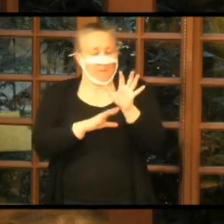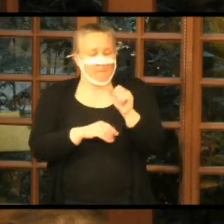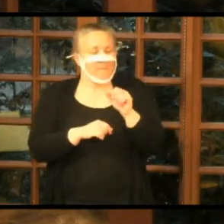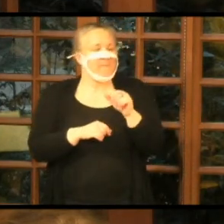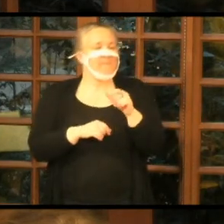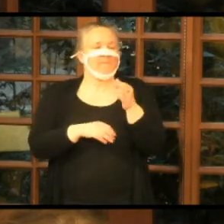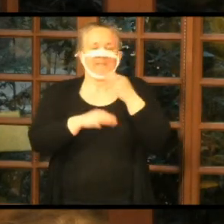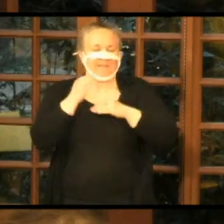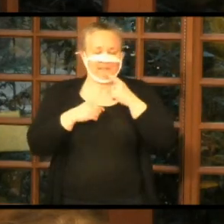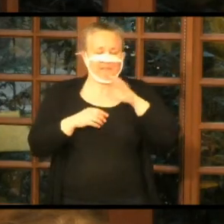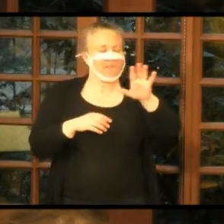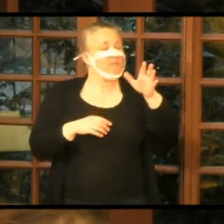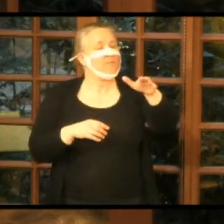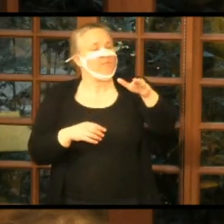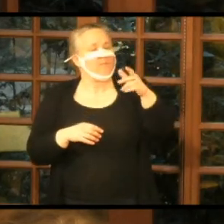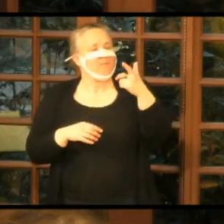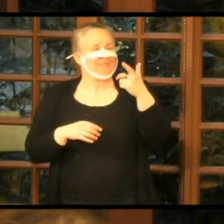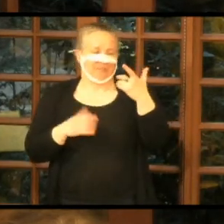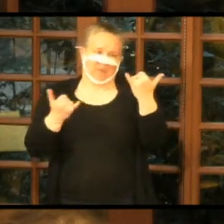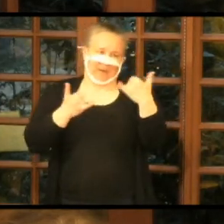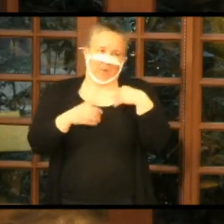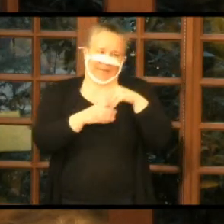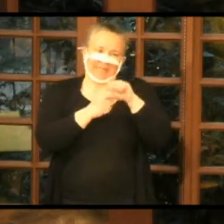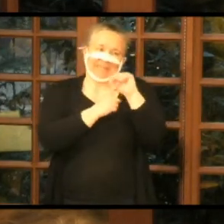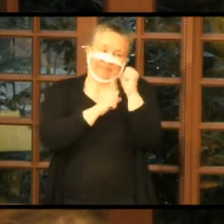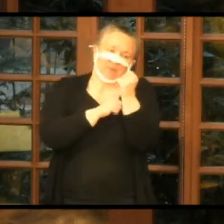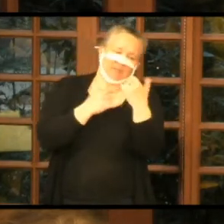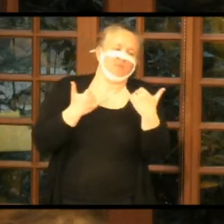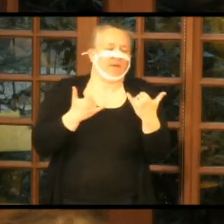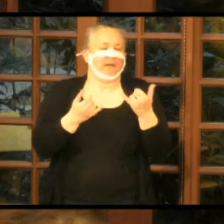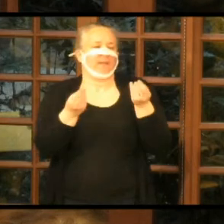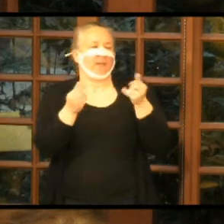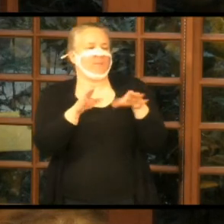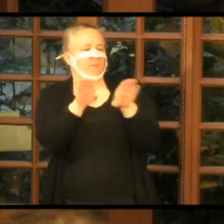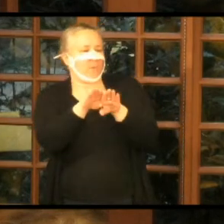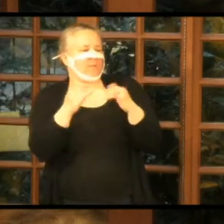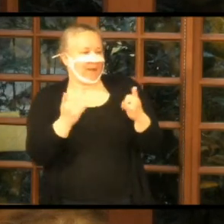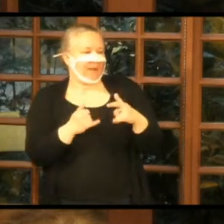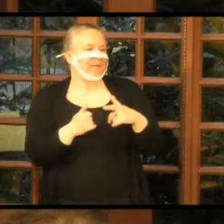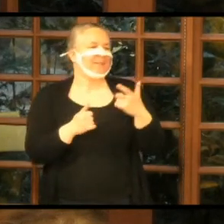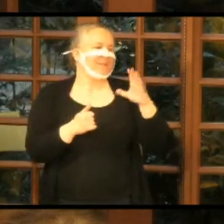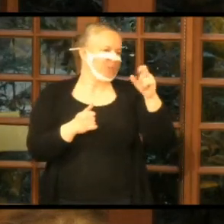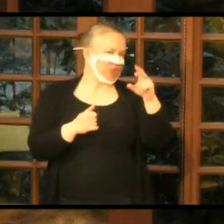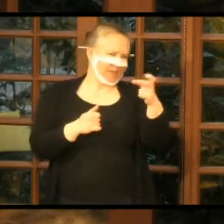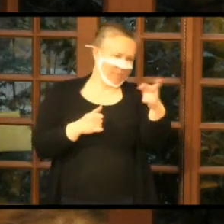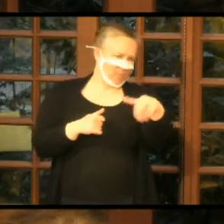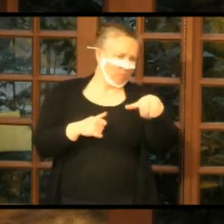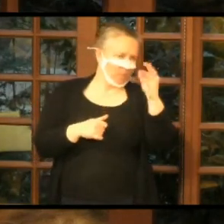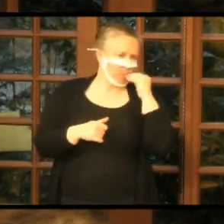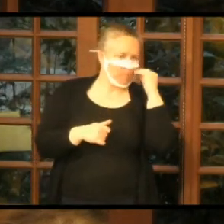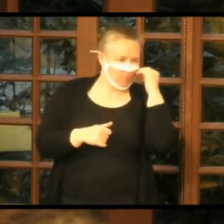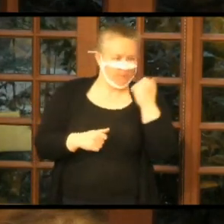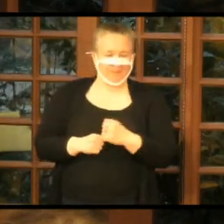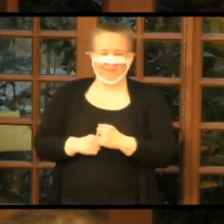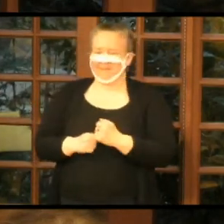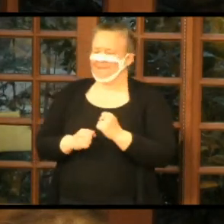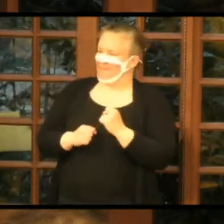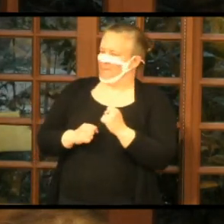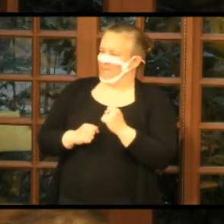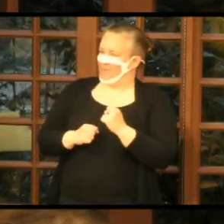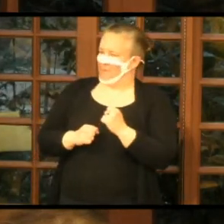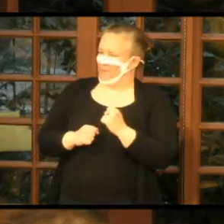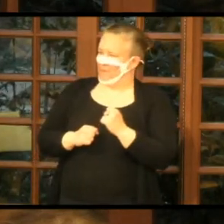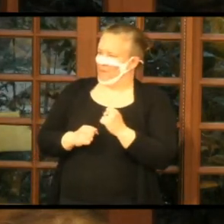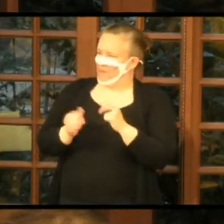says instead, "Mr. Serrano, we're in a bit of a situation. The campus is closed today, so you can take Charlie on home." He blanches. "You